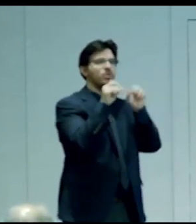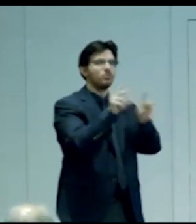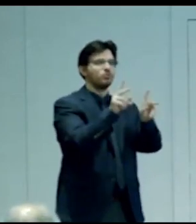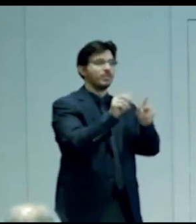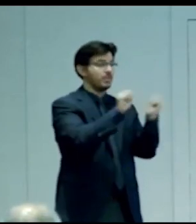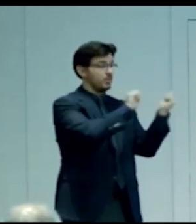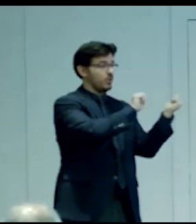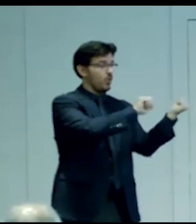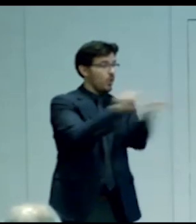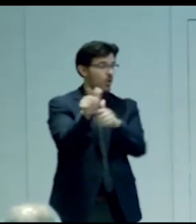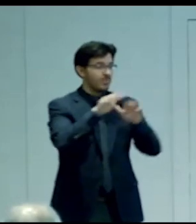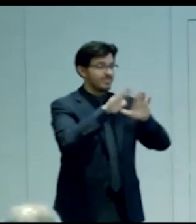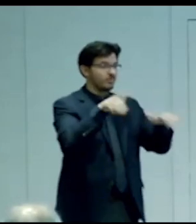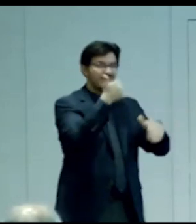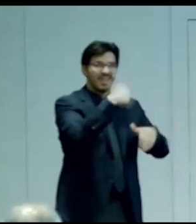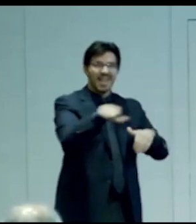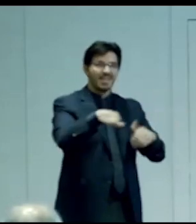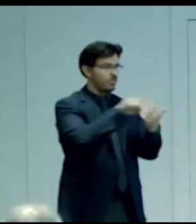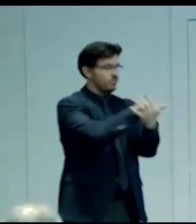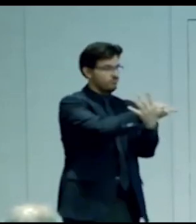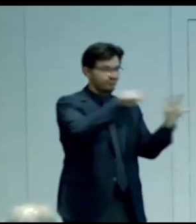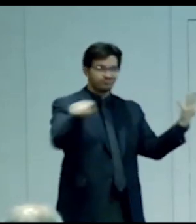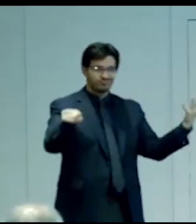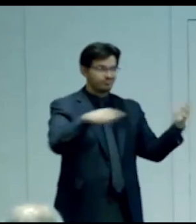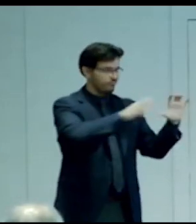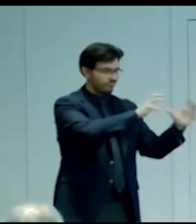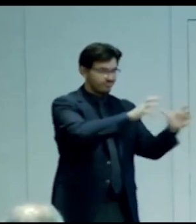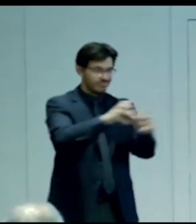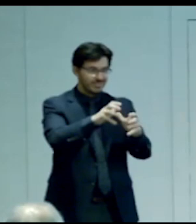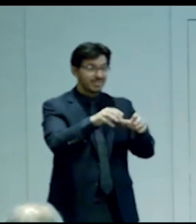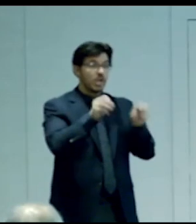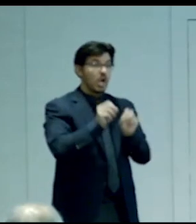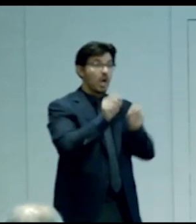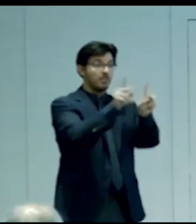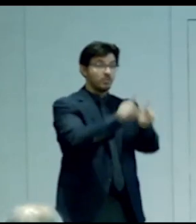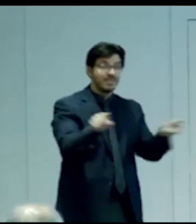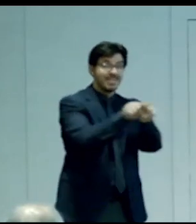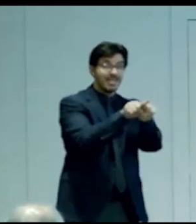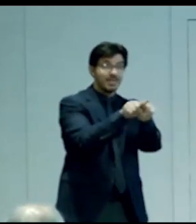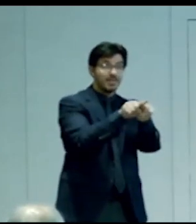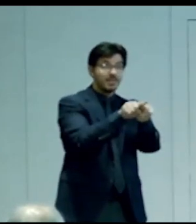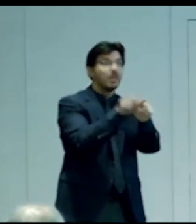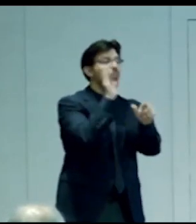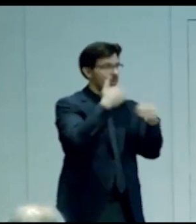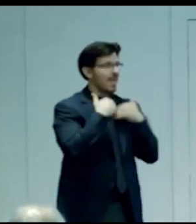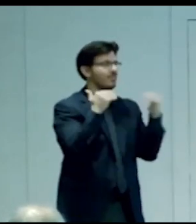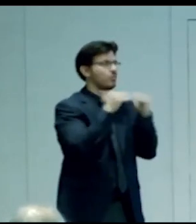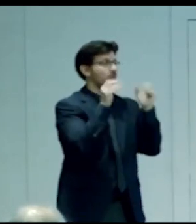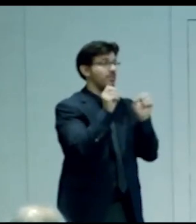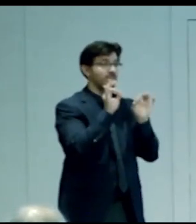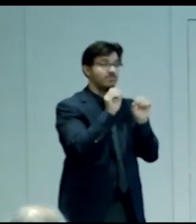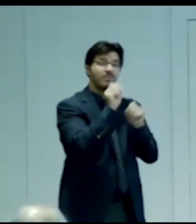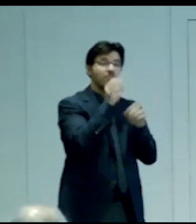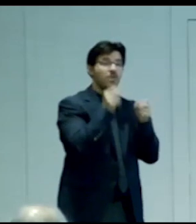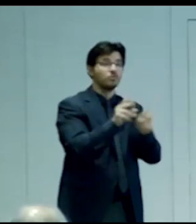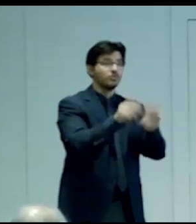in any one of those 8 designations would have the same opportunity. We would have equality of opportunity.